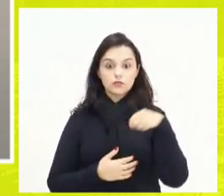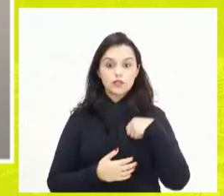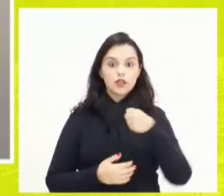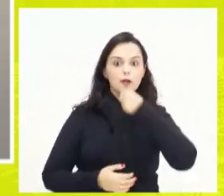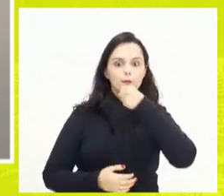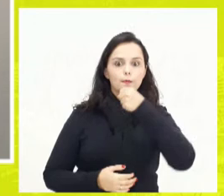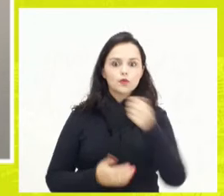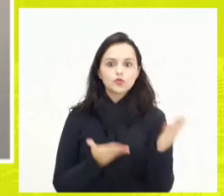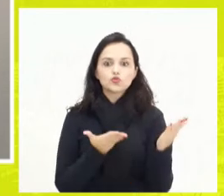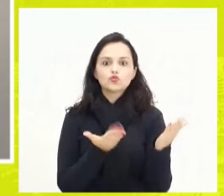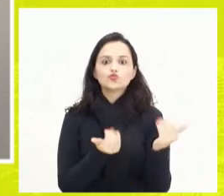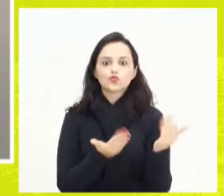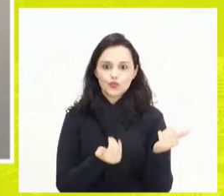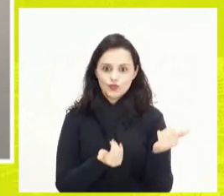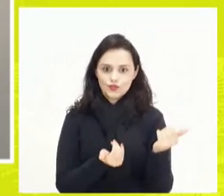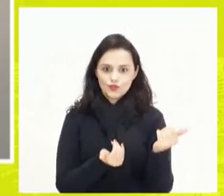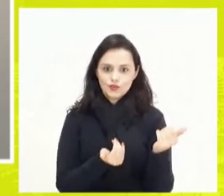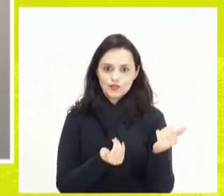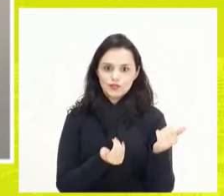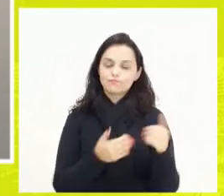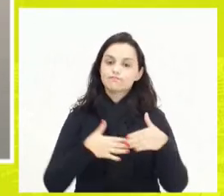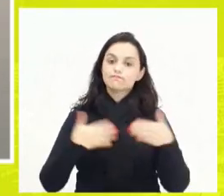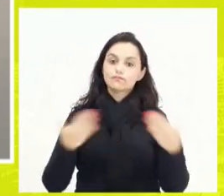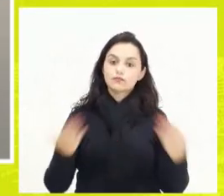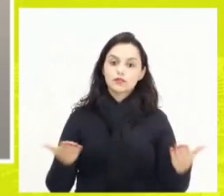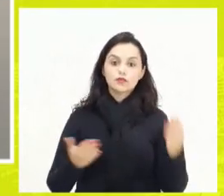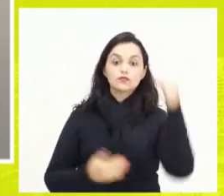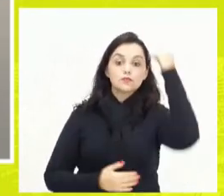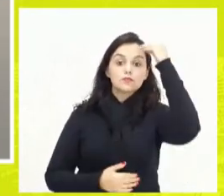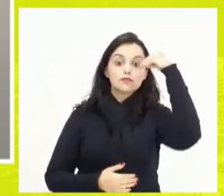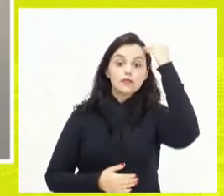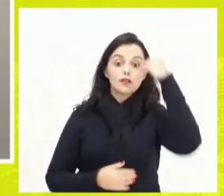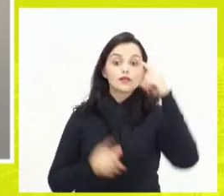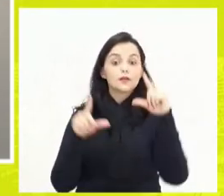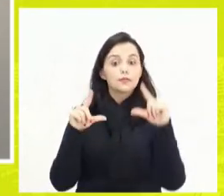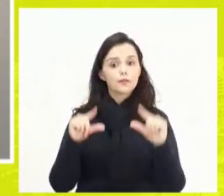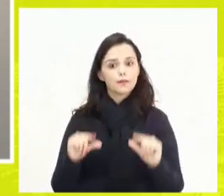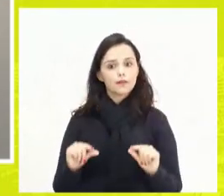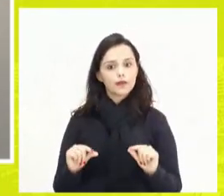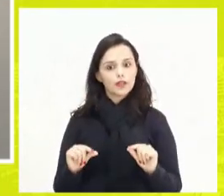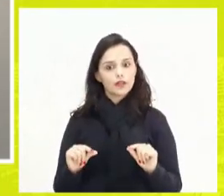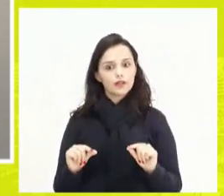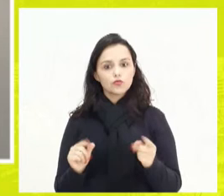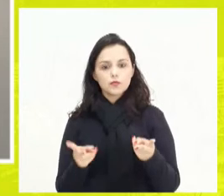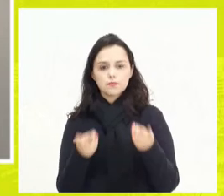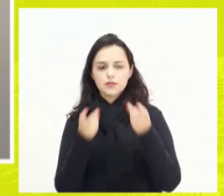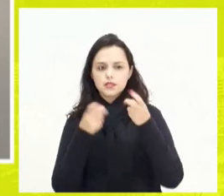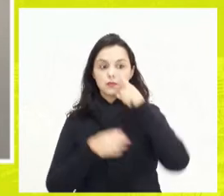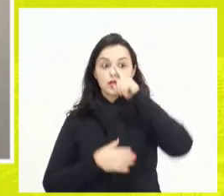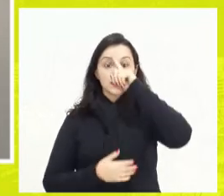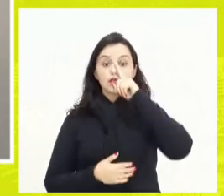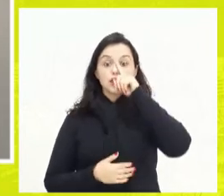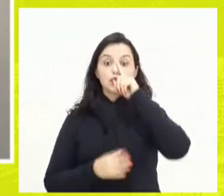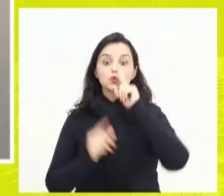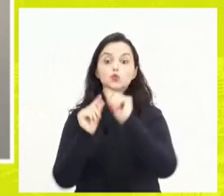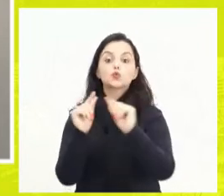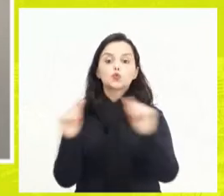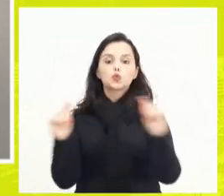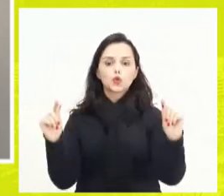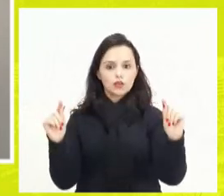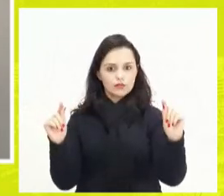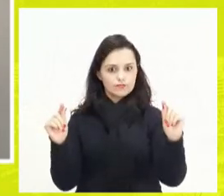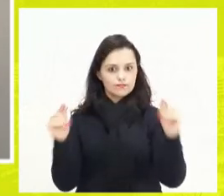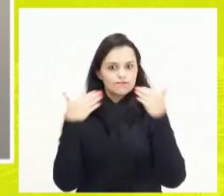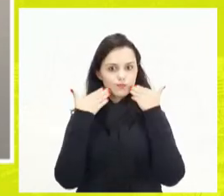we are composed by uh young reporters young people that are young in their proof in age and in their